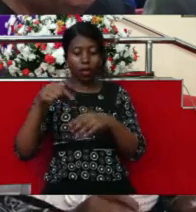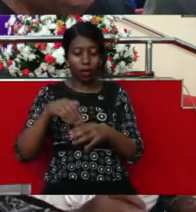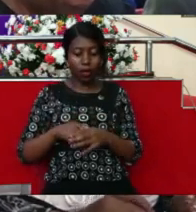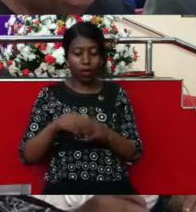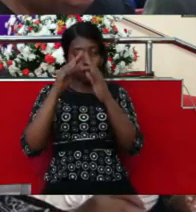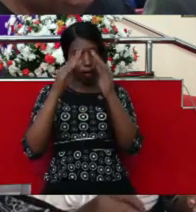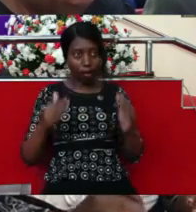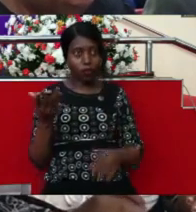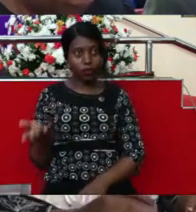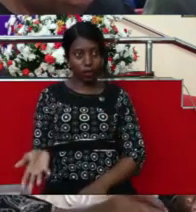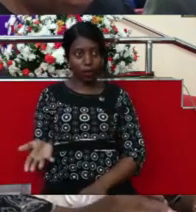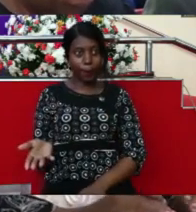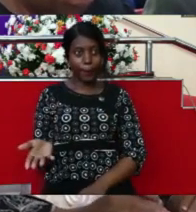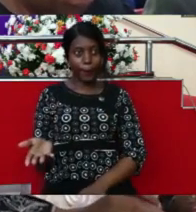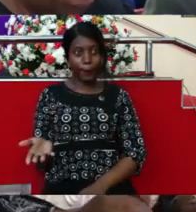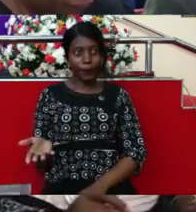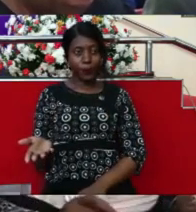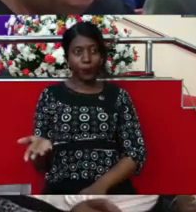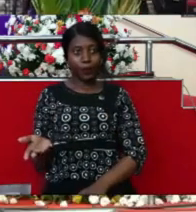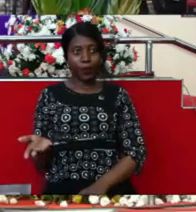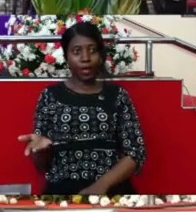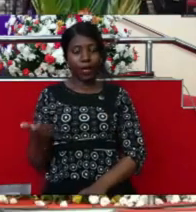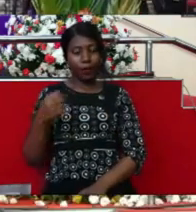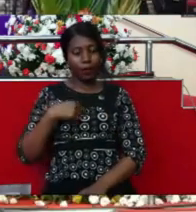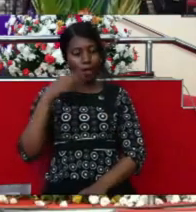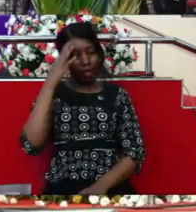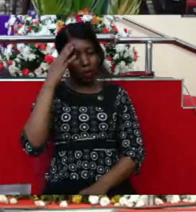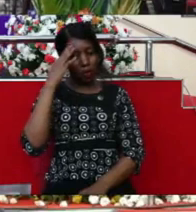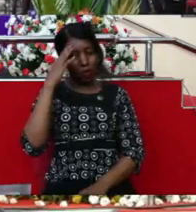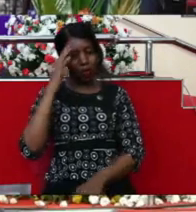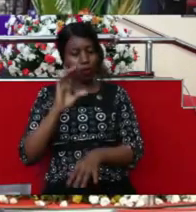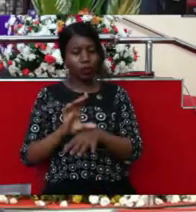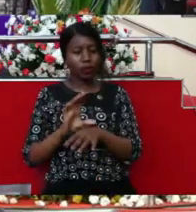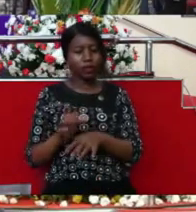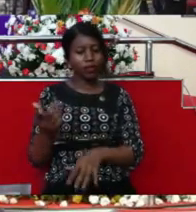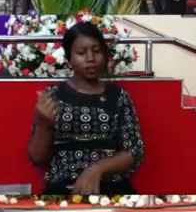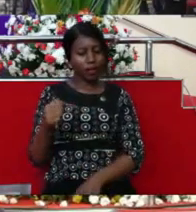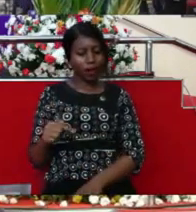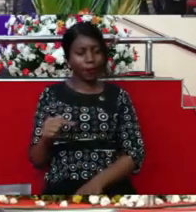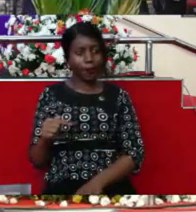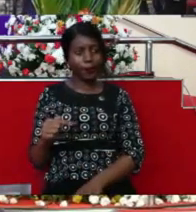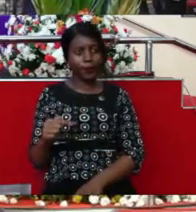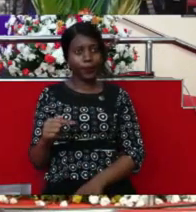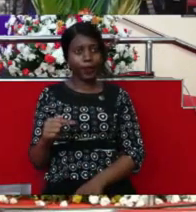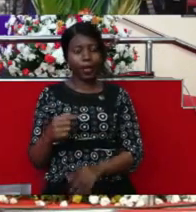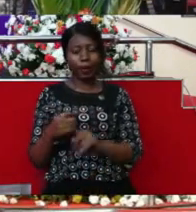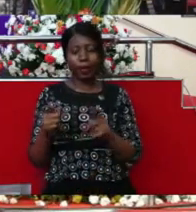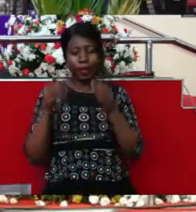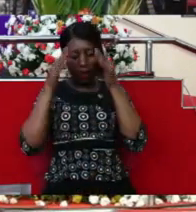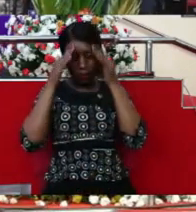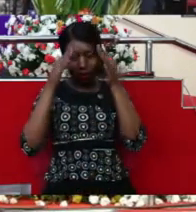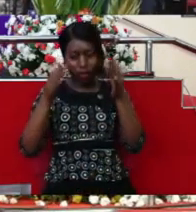But even though challenges have come, they have clung to the vision of this house.